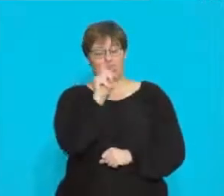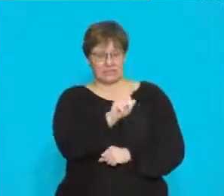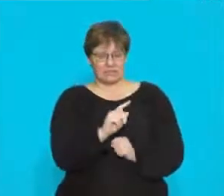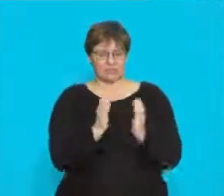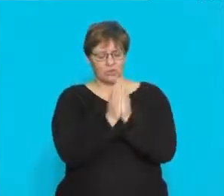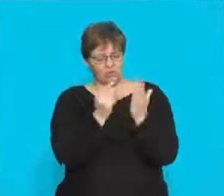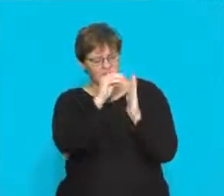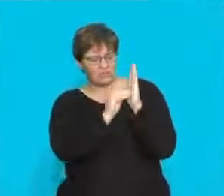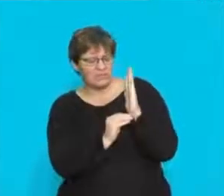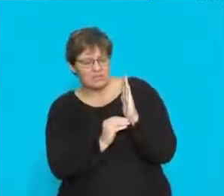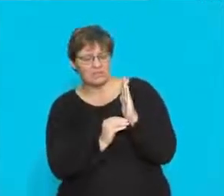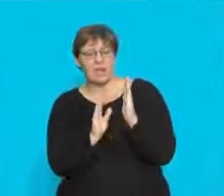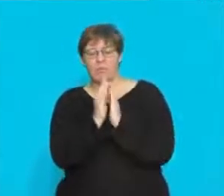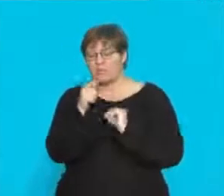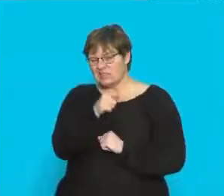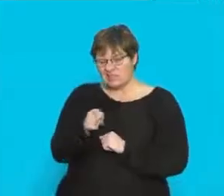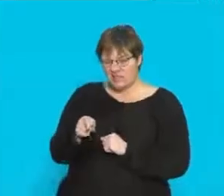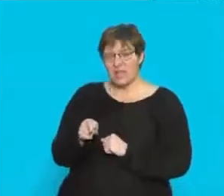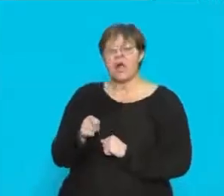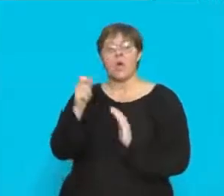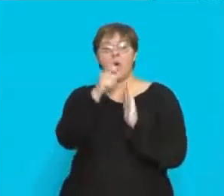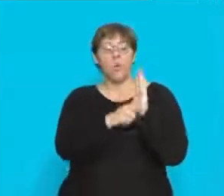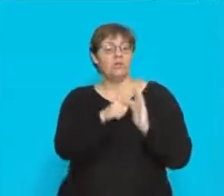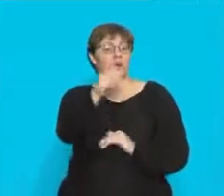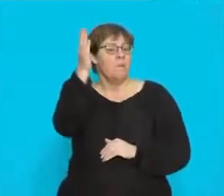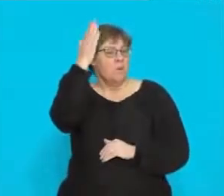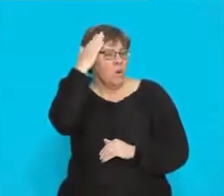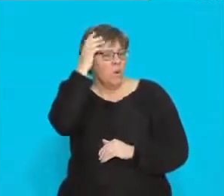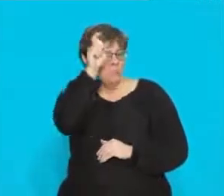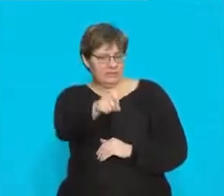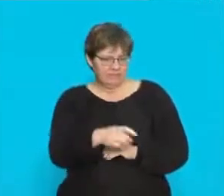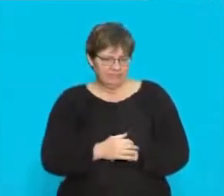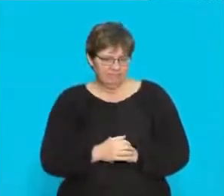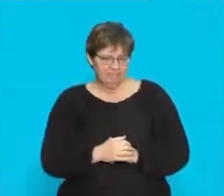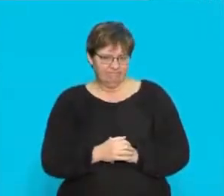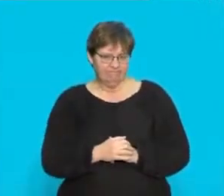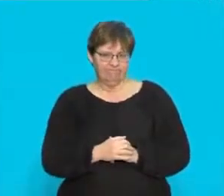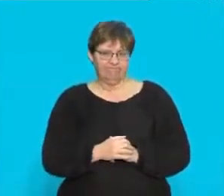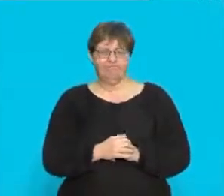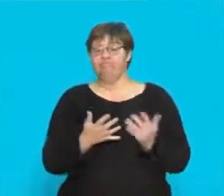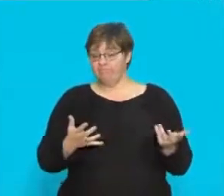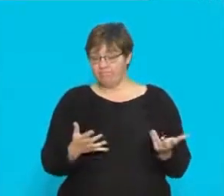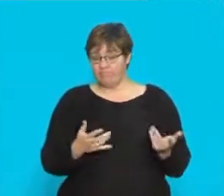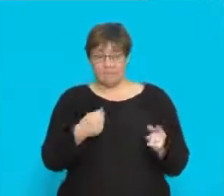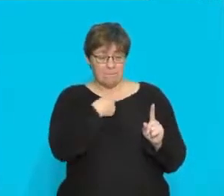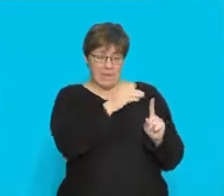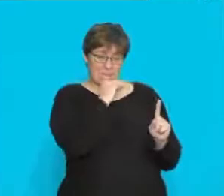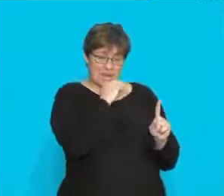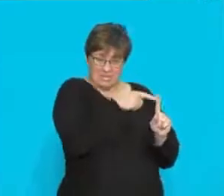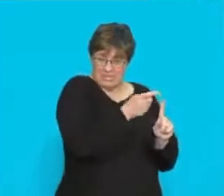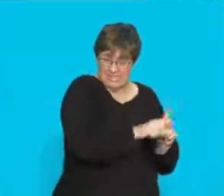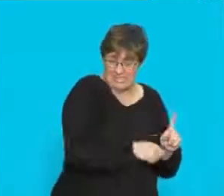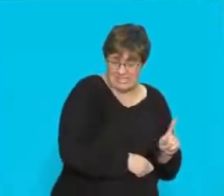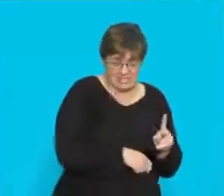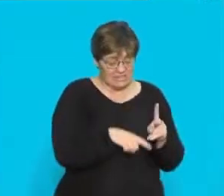and check in your notes, go and check in your textbook. These are the words that you need to be able to use biologically. Do I know